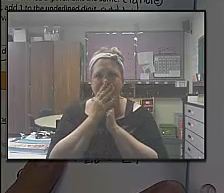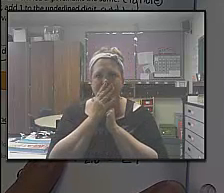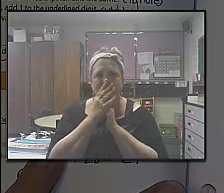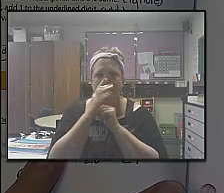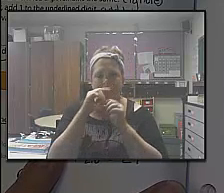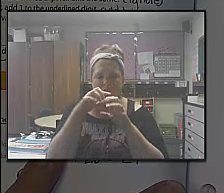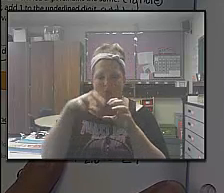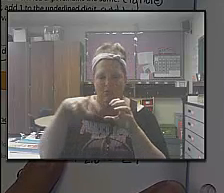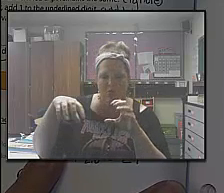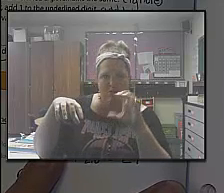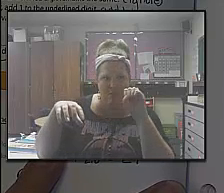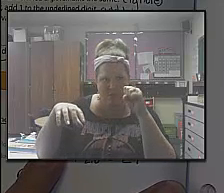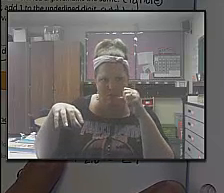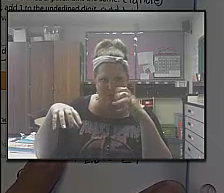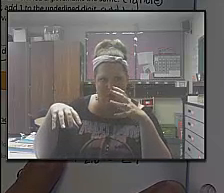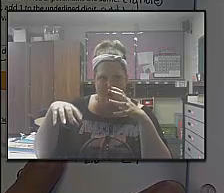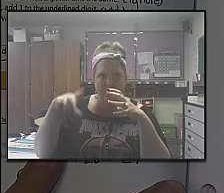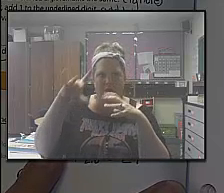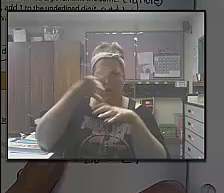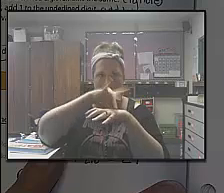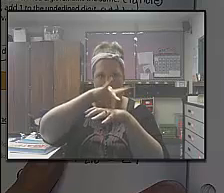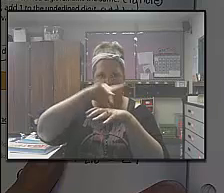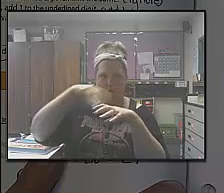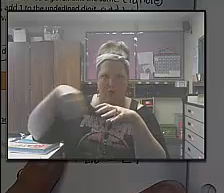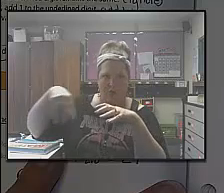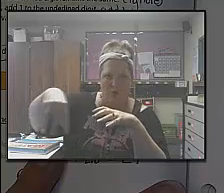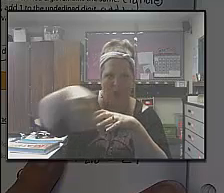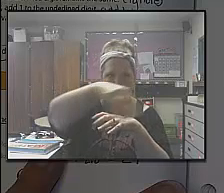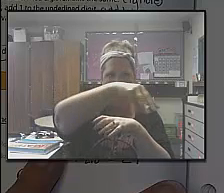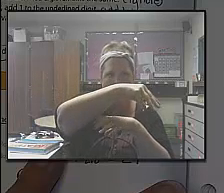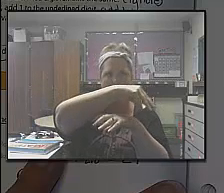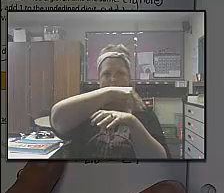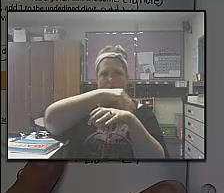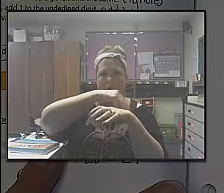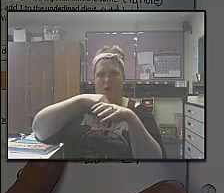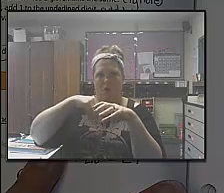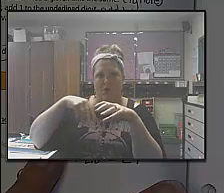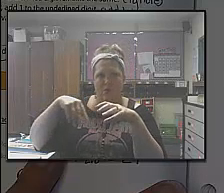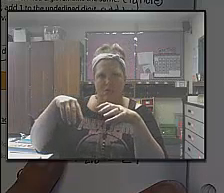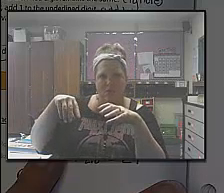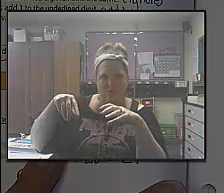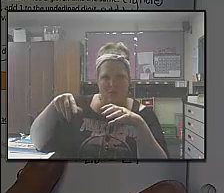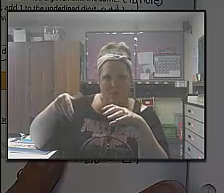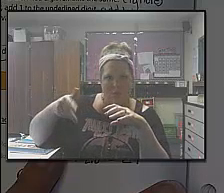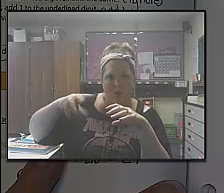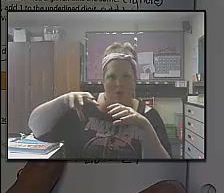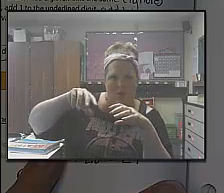goes around and around and around. The digits